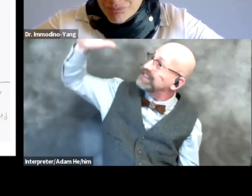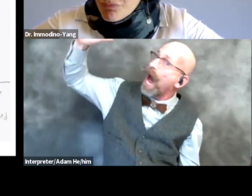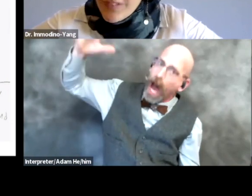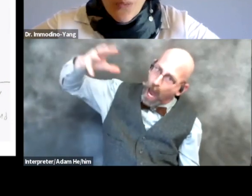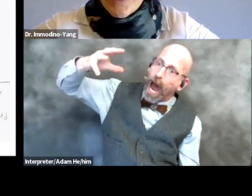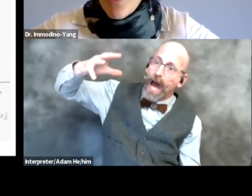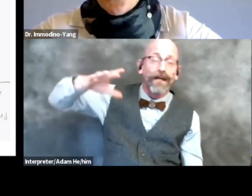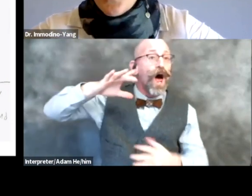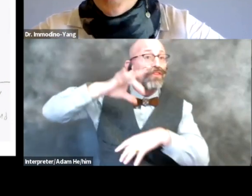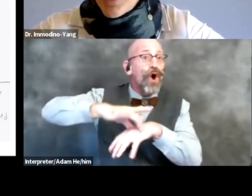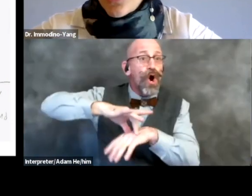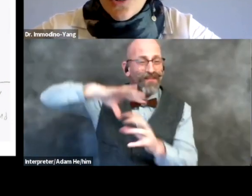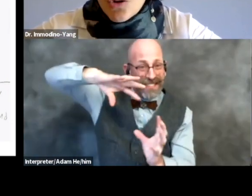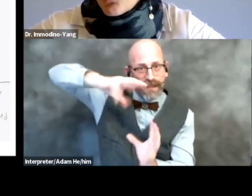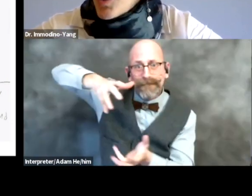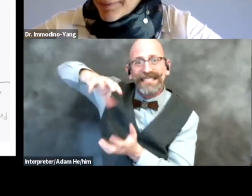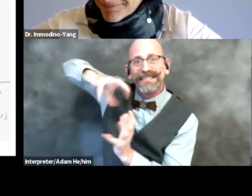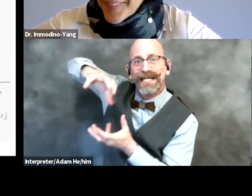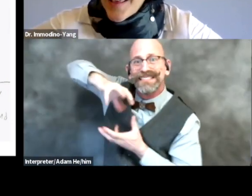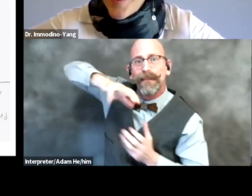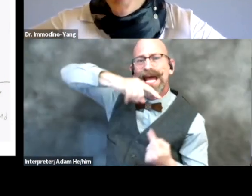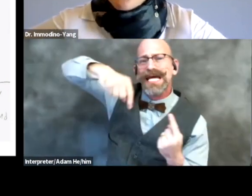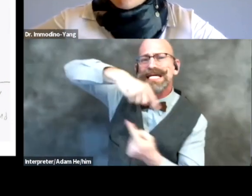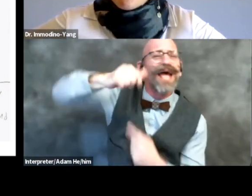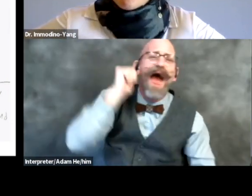day, we love you as much as usual.